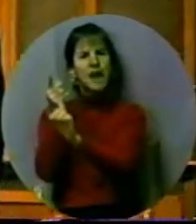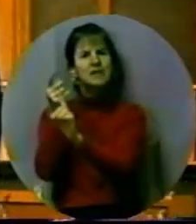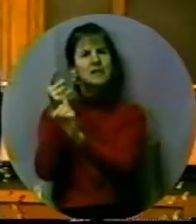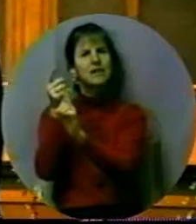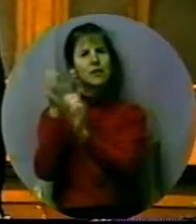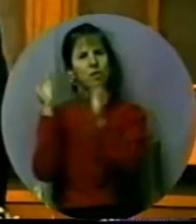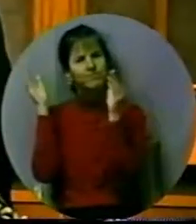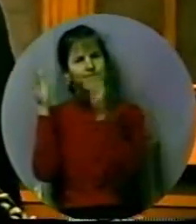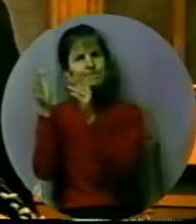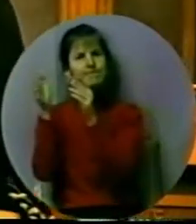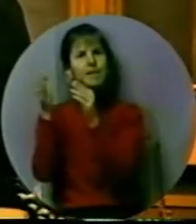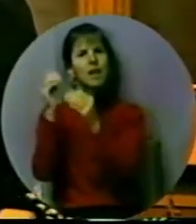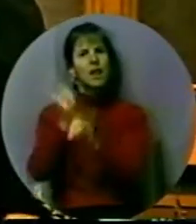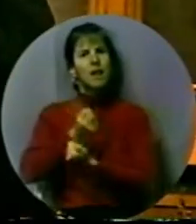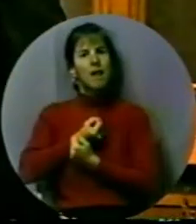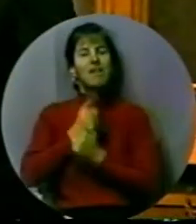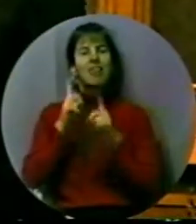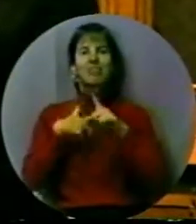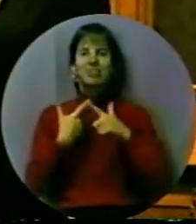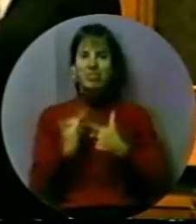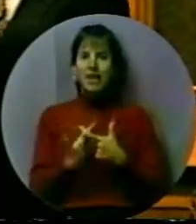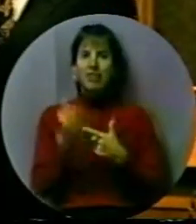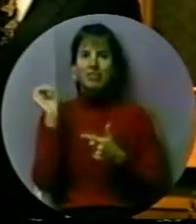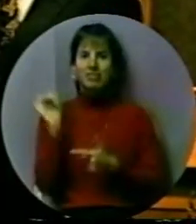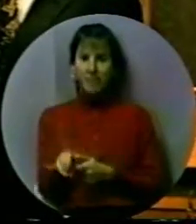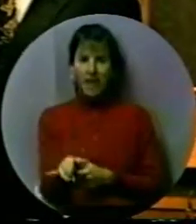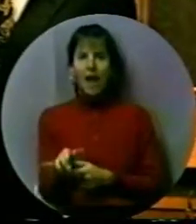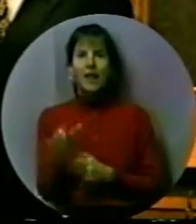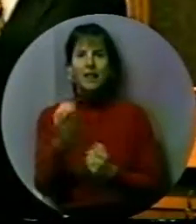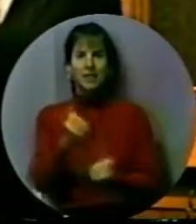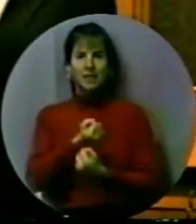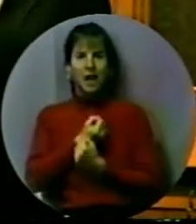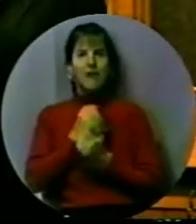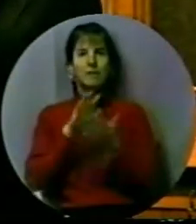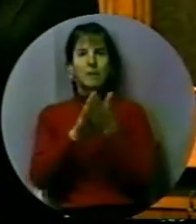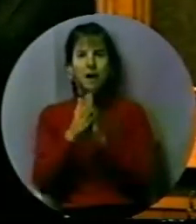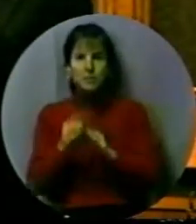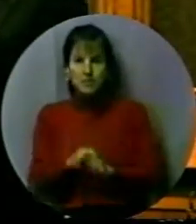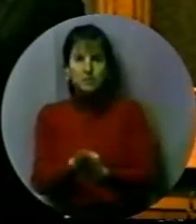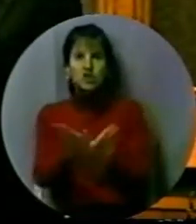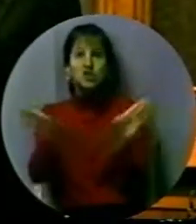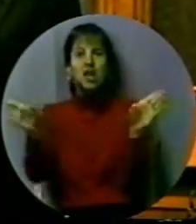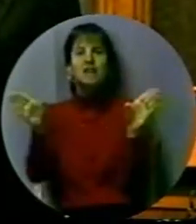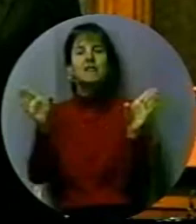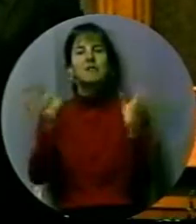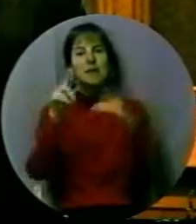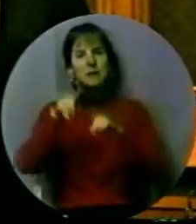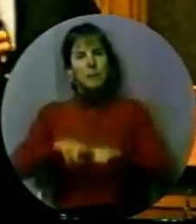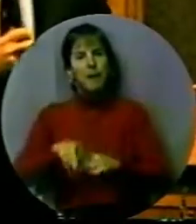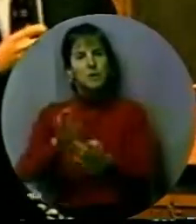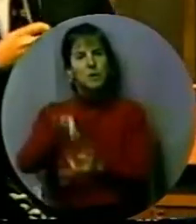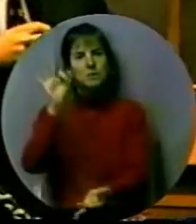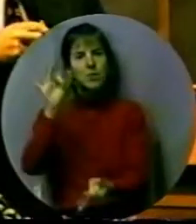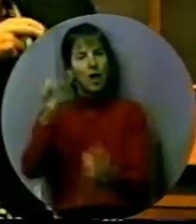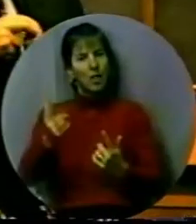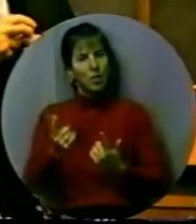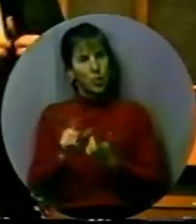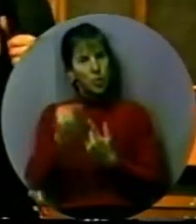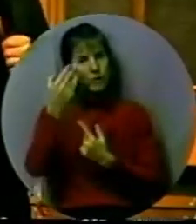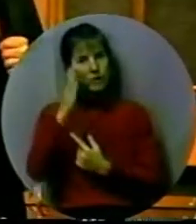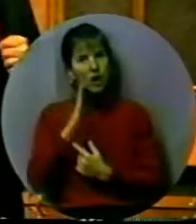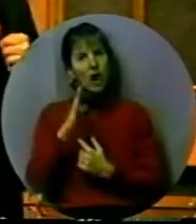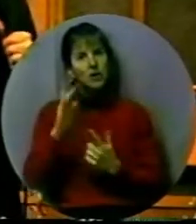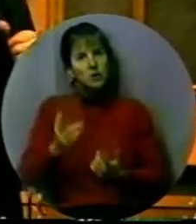that love becomes subjective. Then it depends upon the Spirit and the Word of God dwelling in me. And